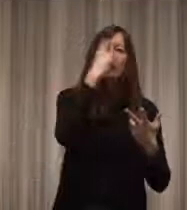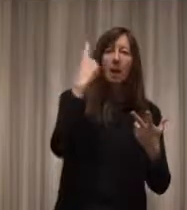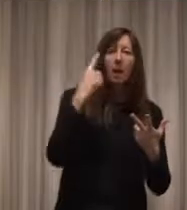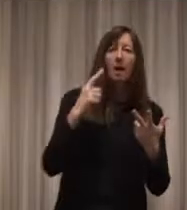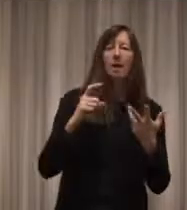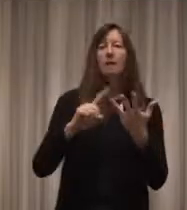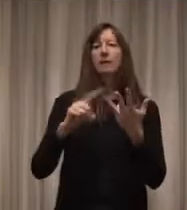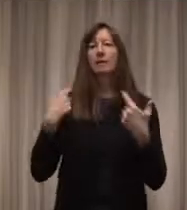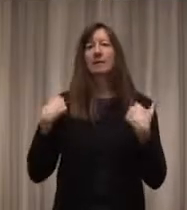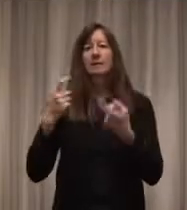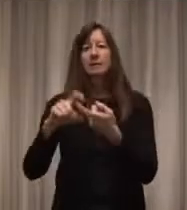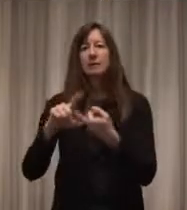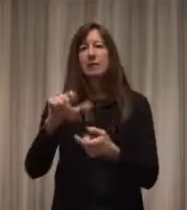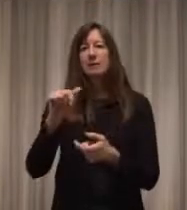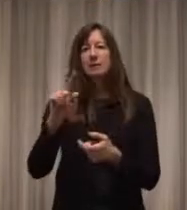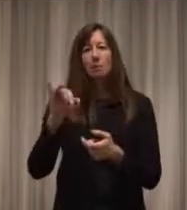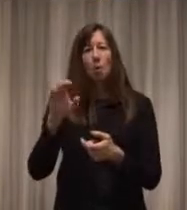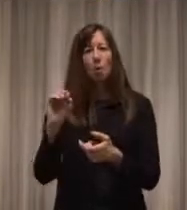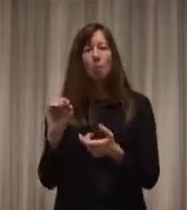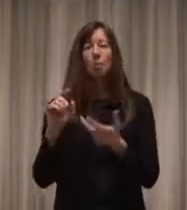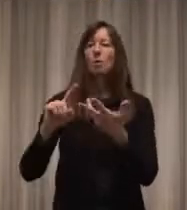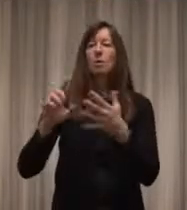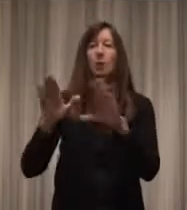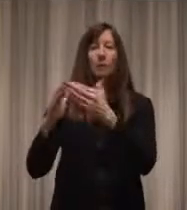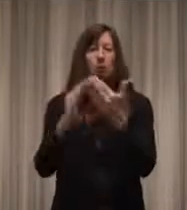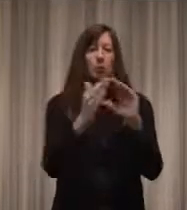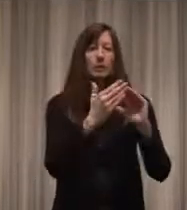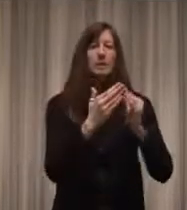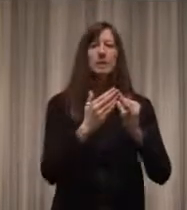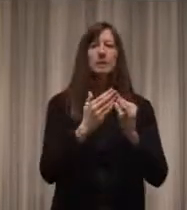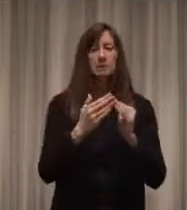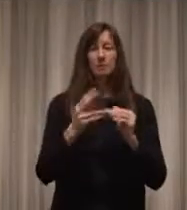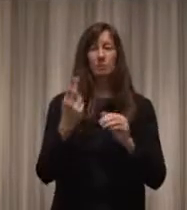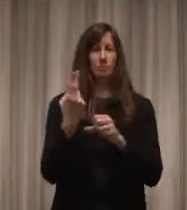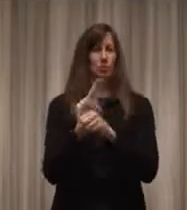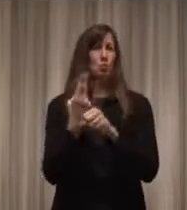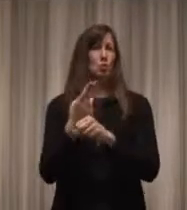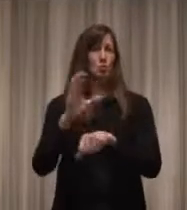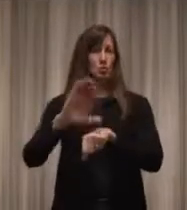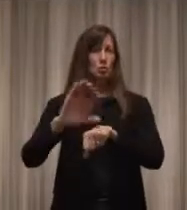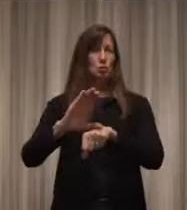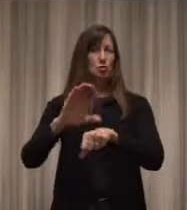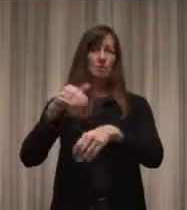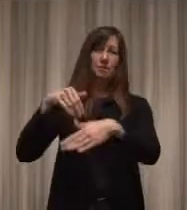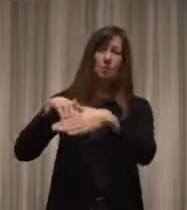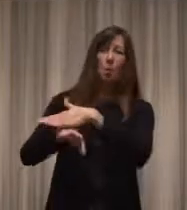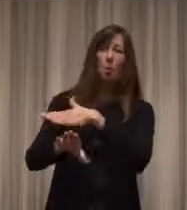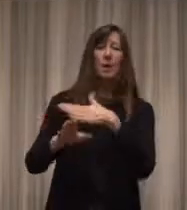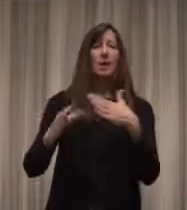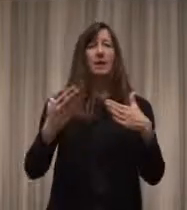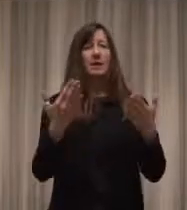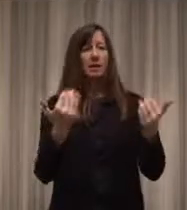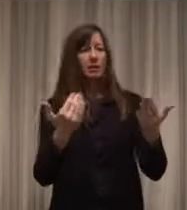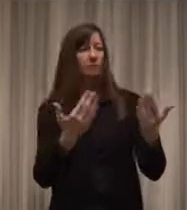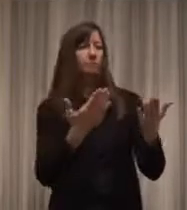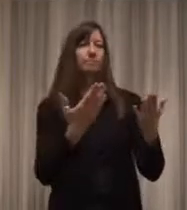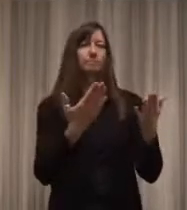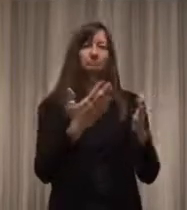to proactively go and actually use the churches to get those doses out to folks in need.